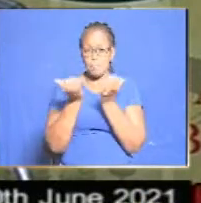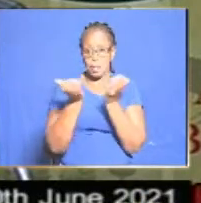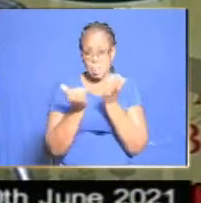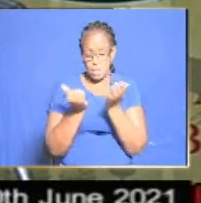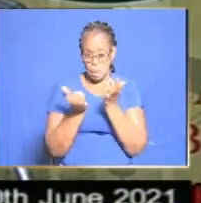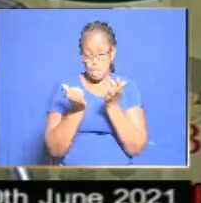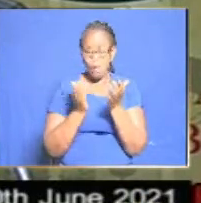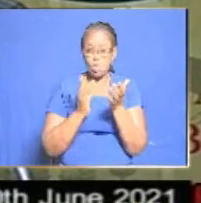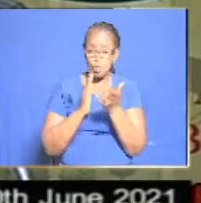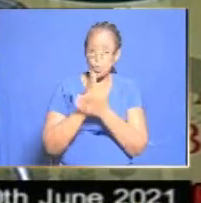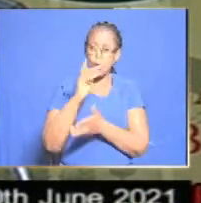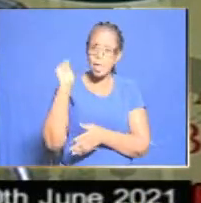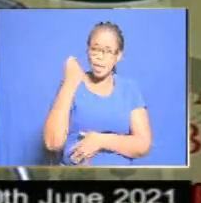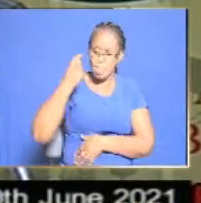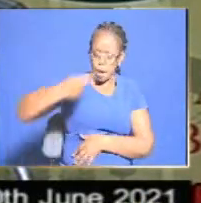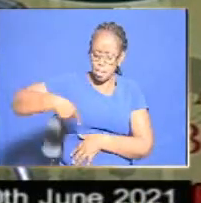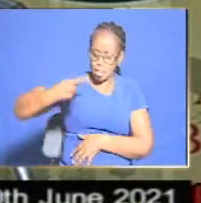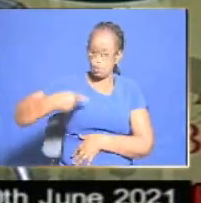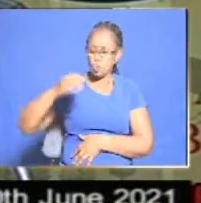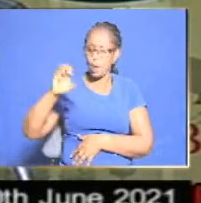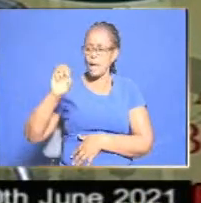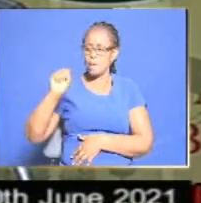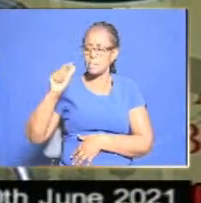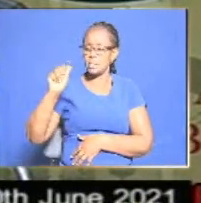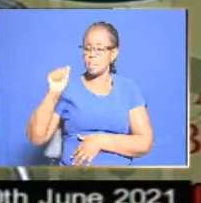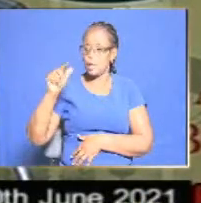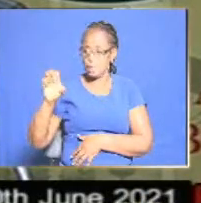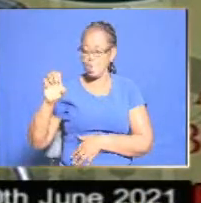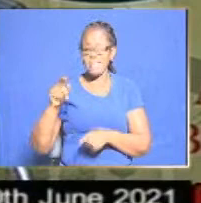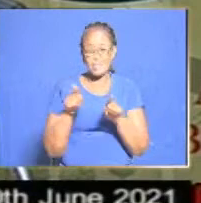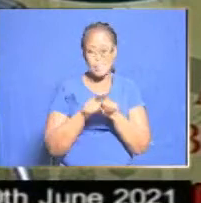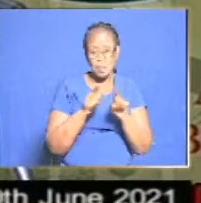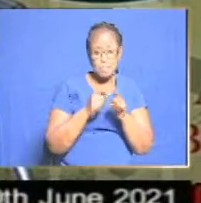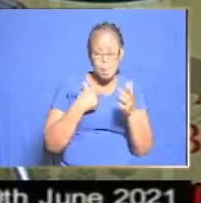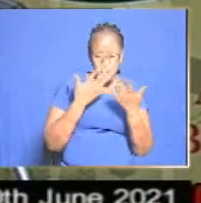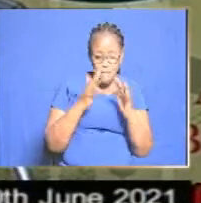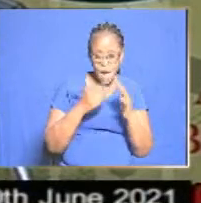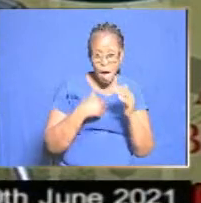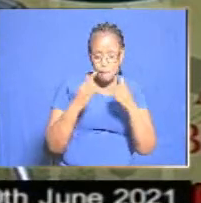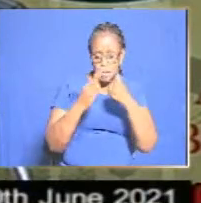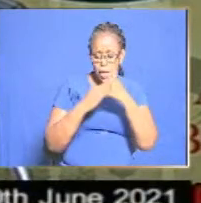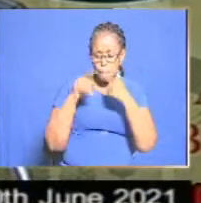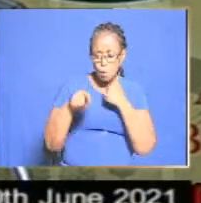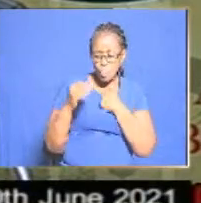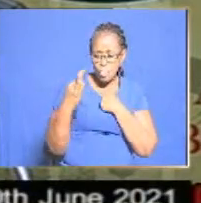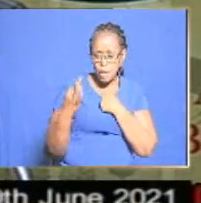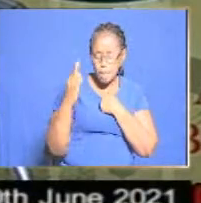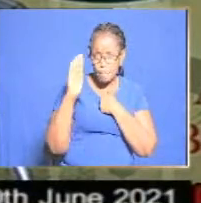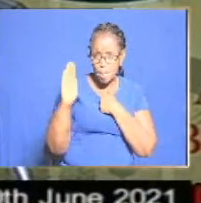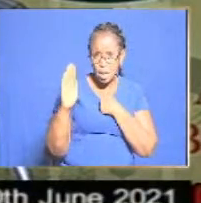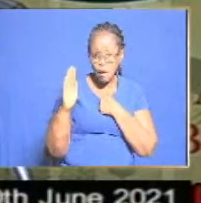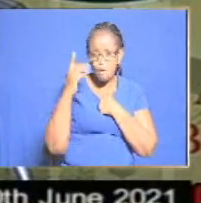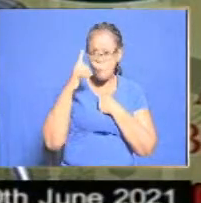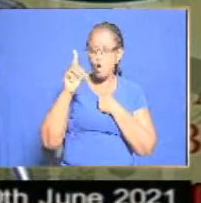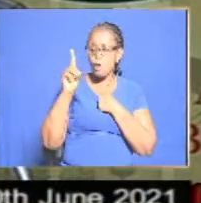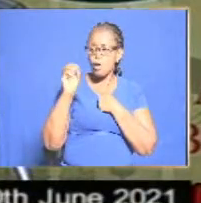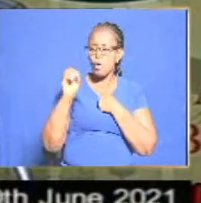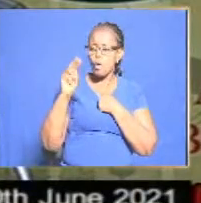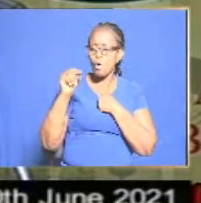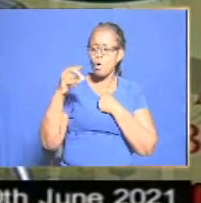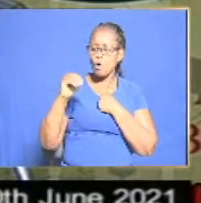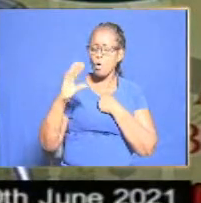Estate. In addition, Mr. Speaker, I have set aside ₱8.3 billion for Dongokundu Special Economic Zone,